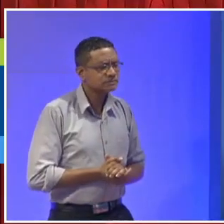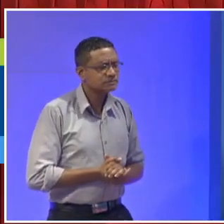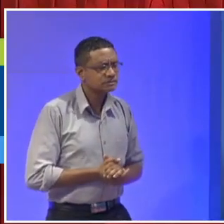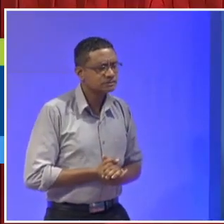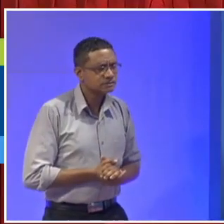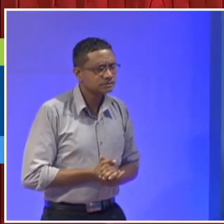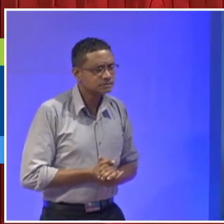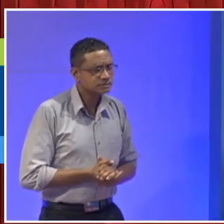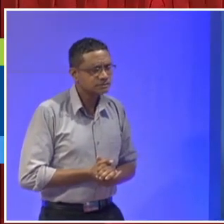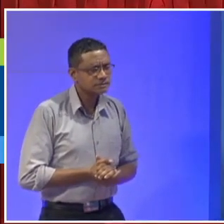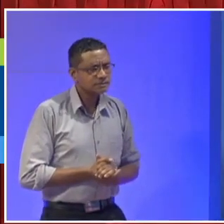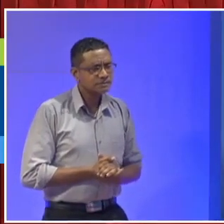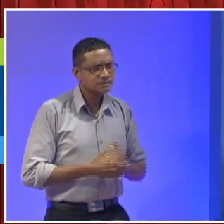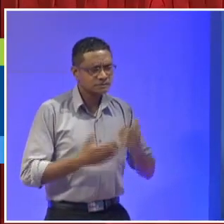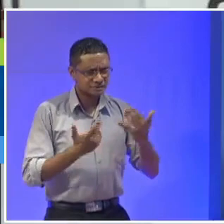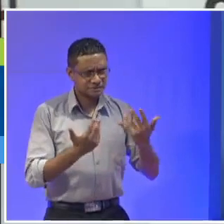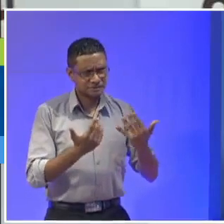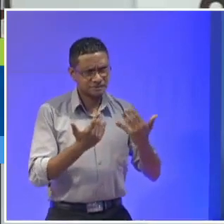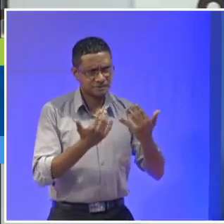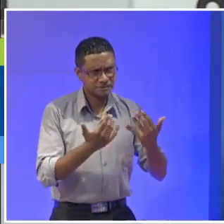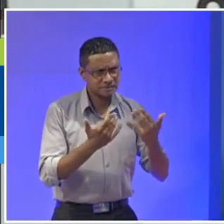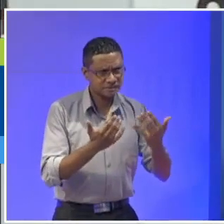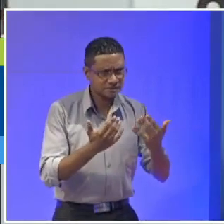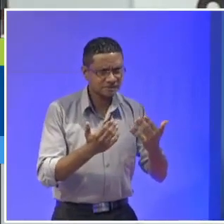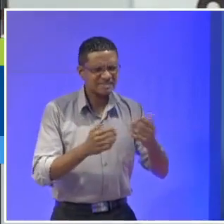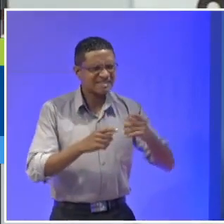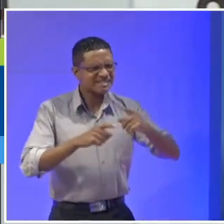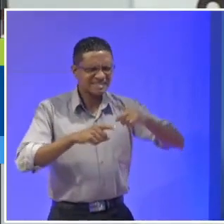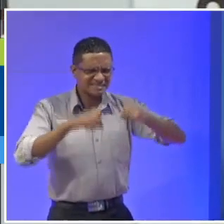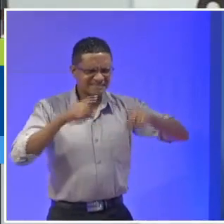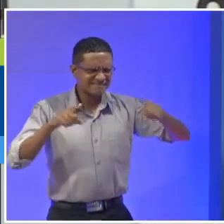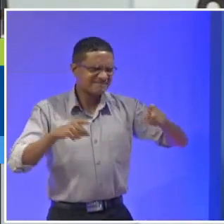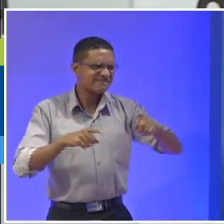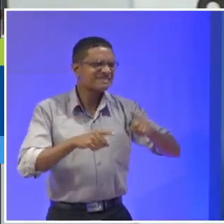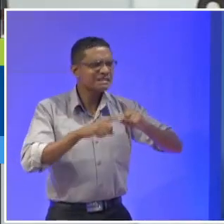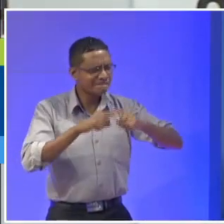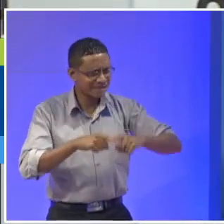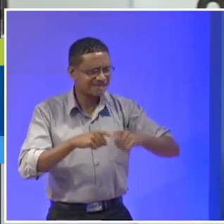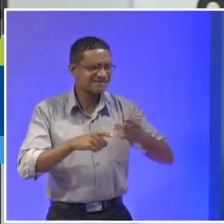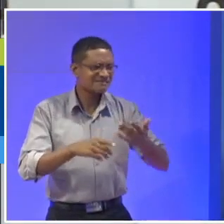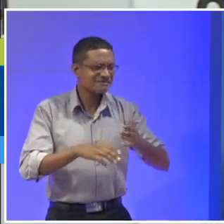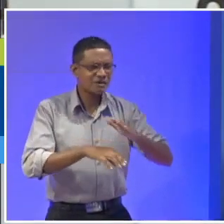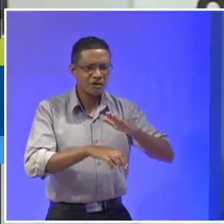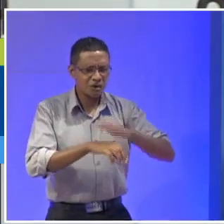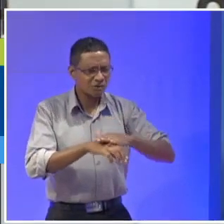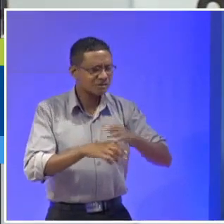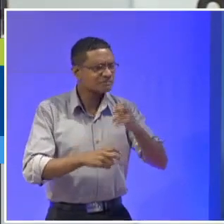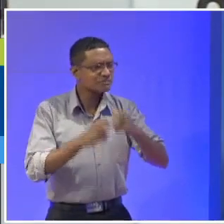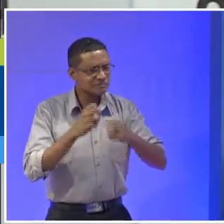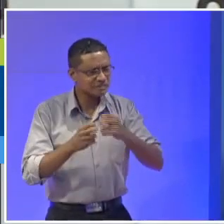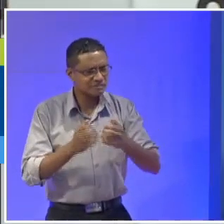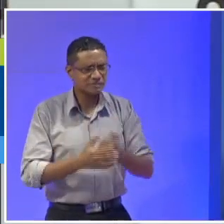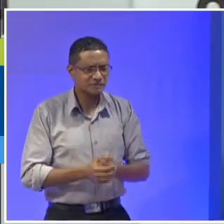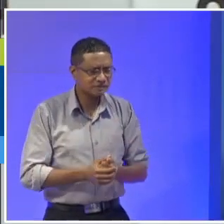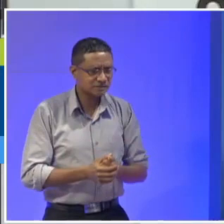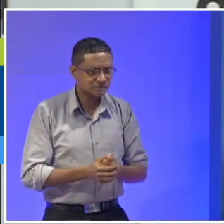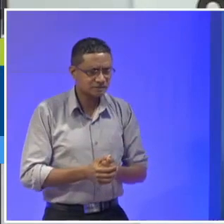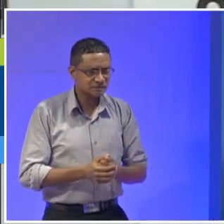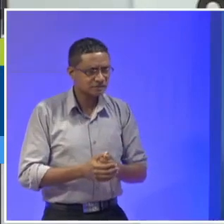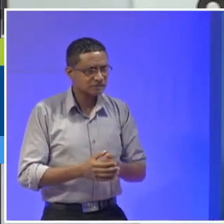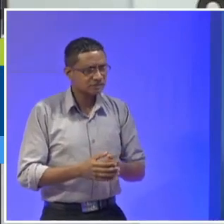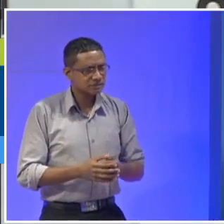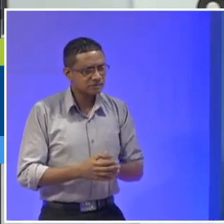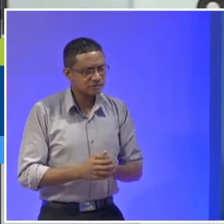in terms of the delay, it varies. Again, it depends. It's not a one point in the system in terms of reporting